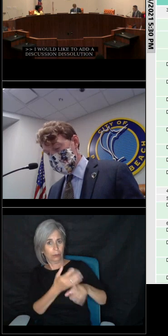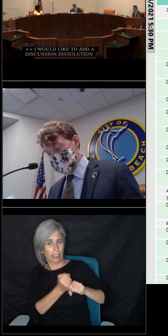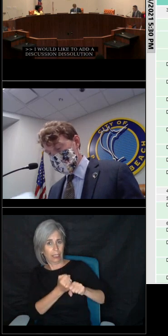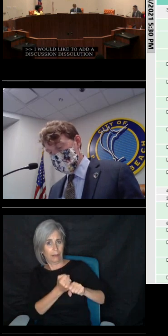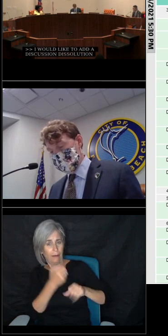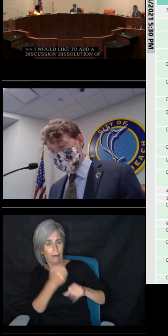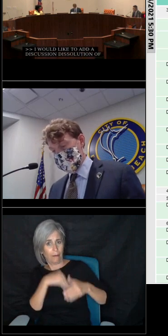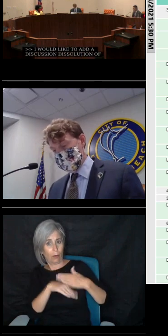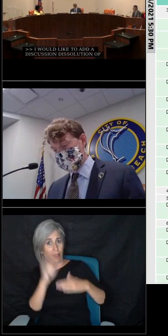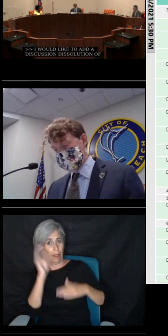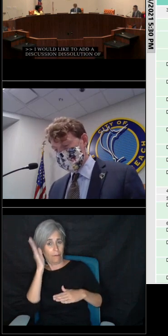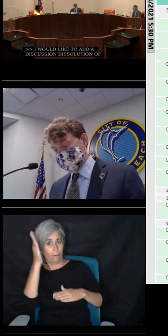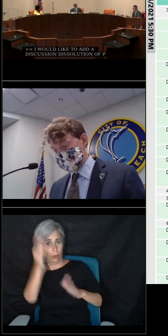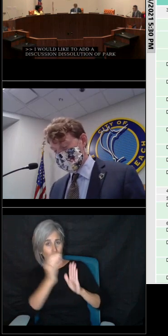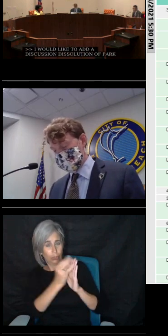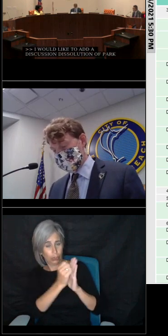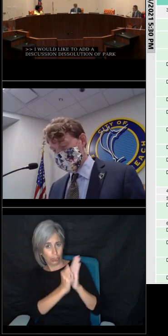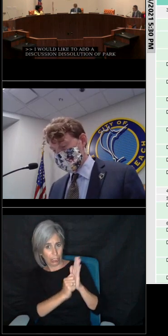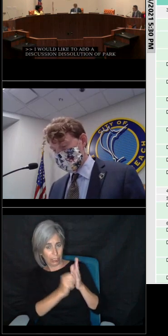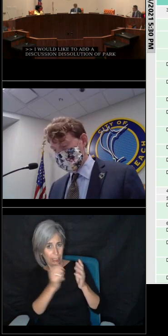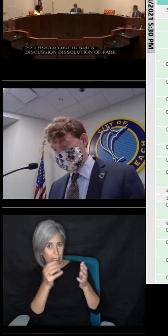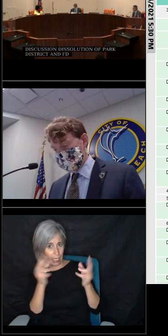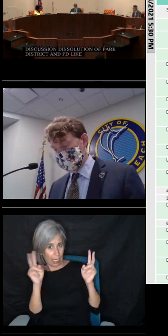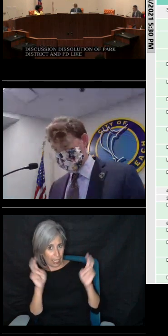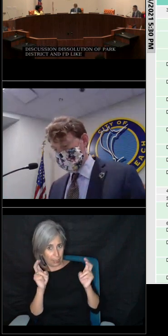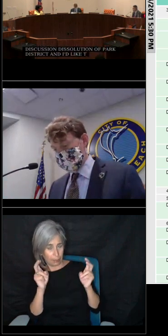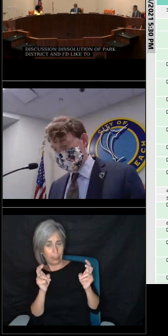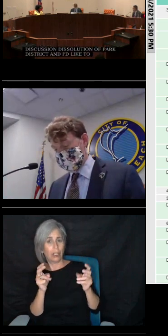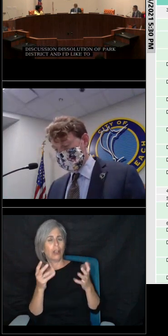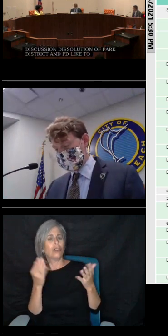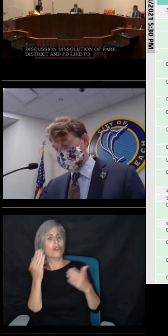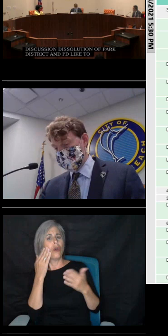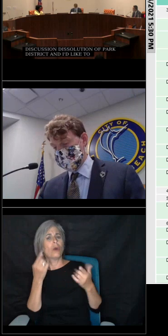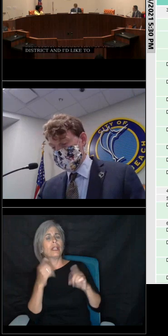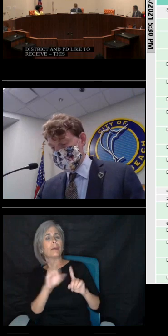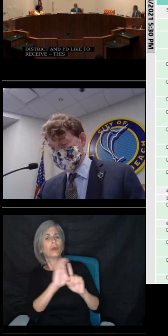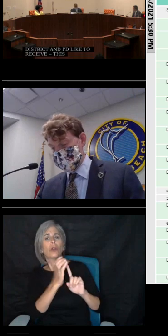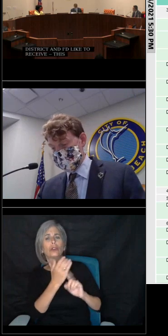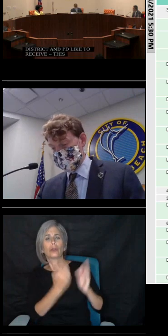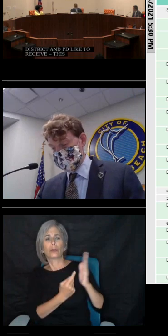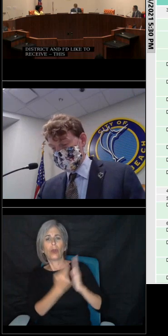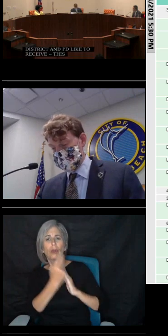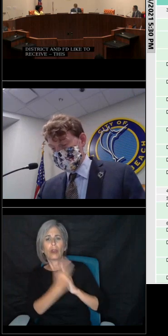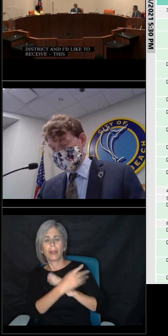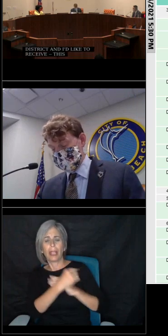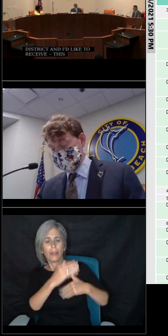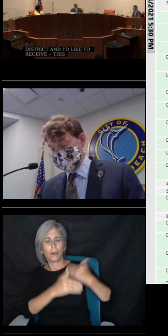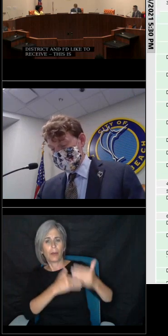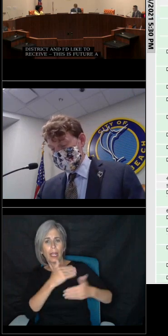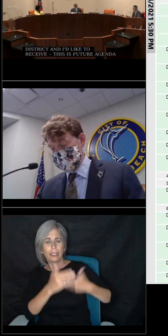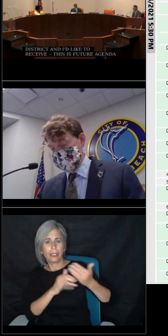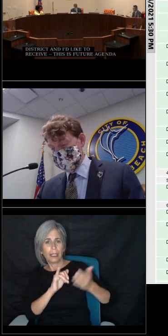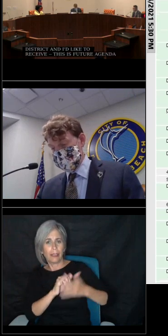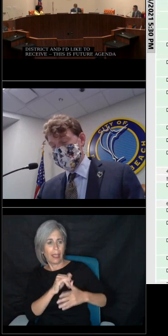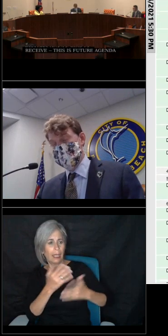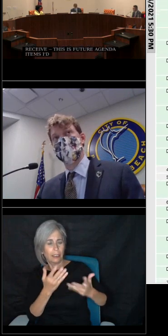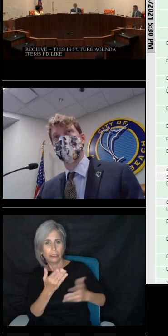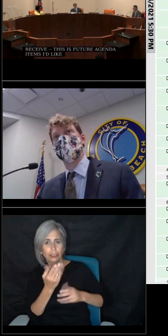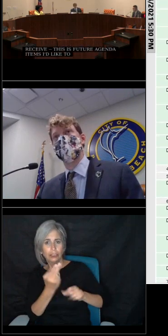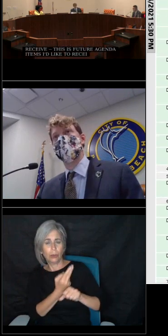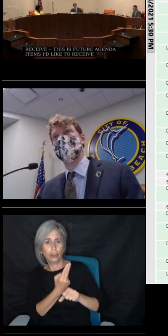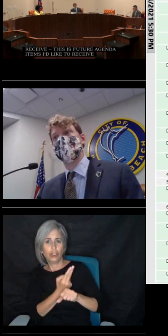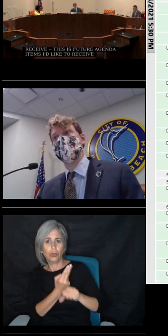future agenda items, I'd like to receive an update regarding cultural programming and the process by which one utilizes